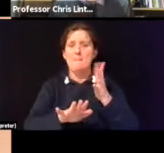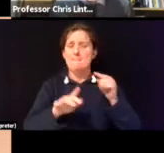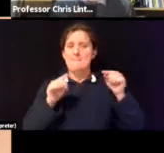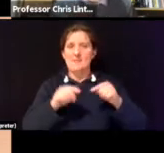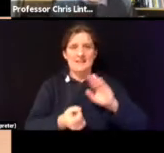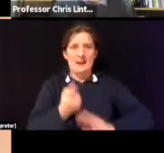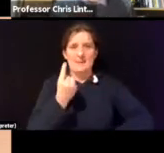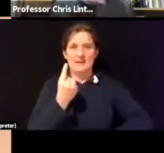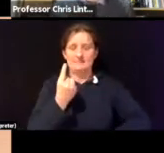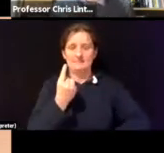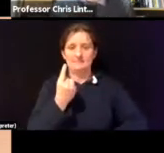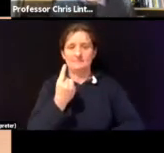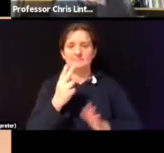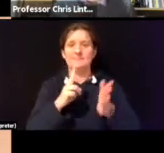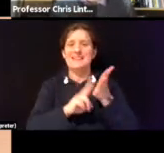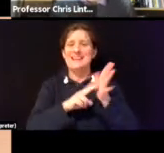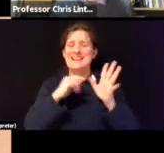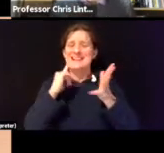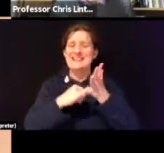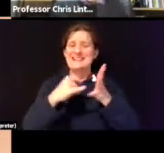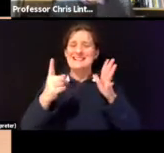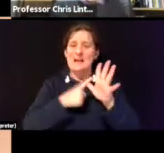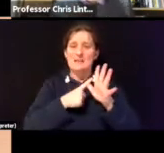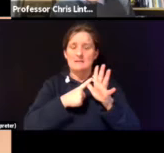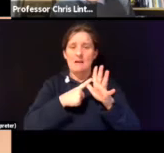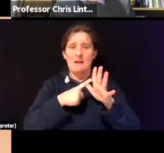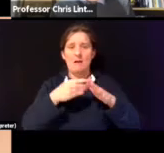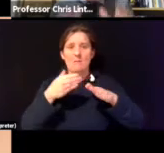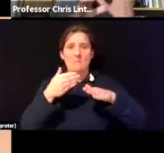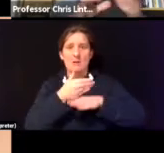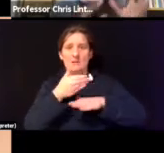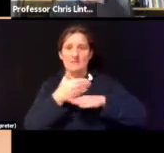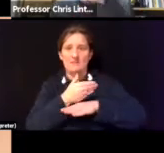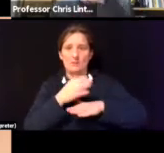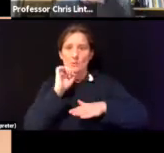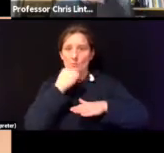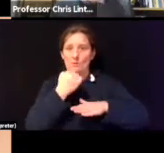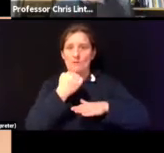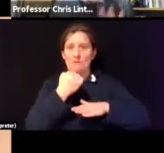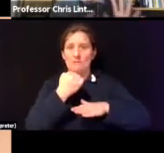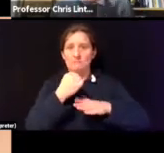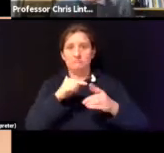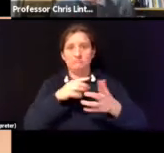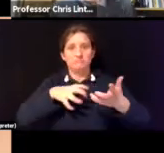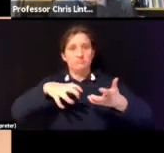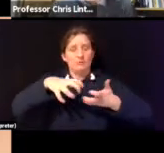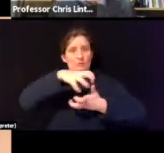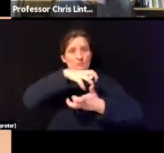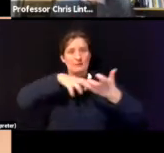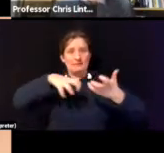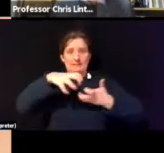happening. NASA's Perseverance lander is due to touch down via this slightly complicated and